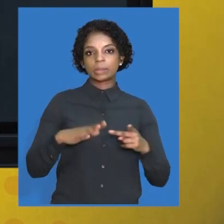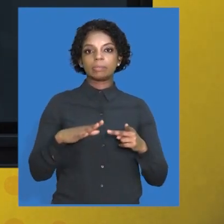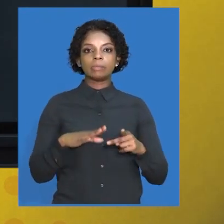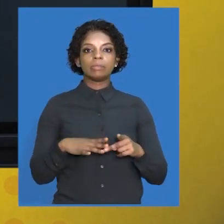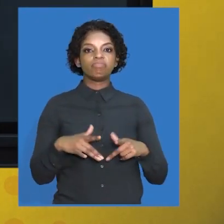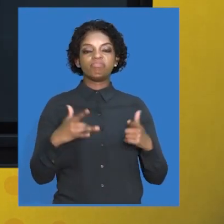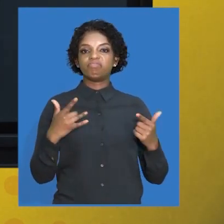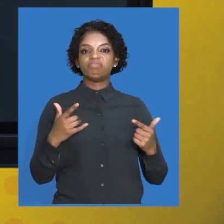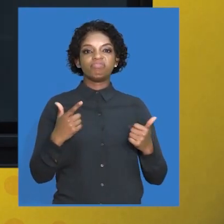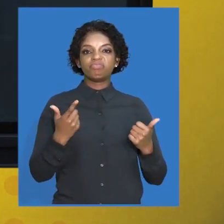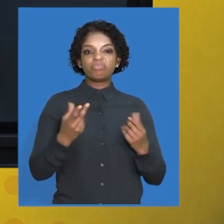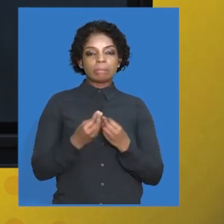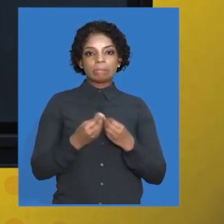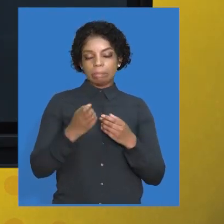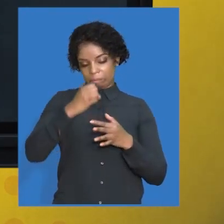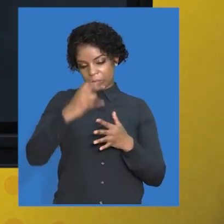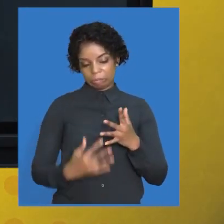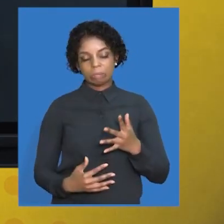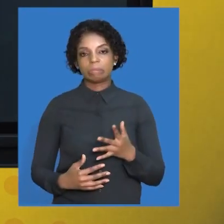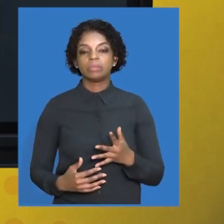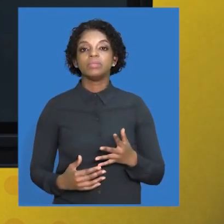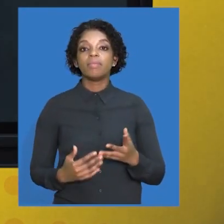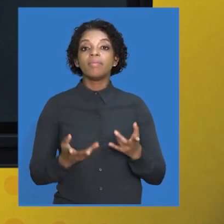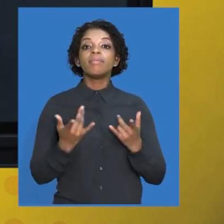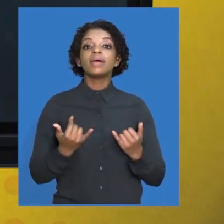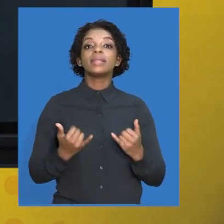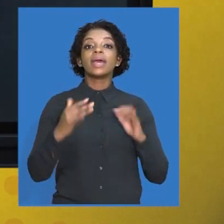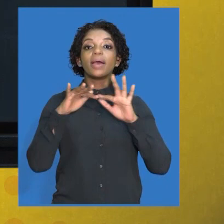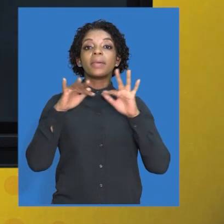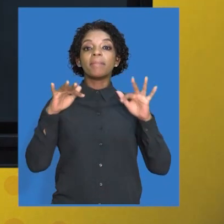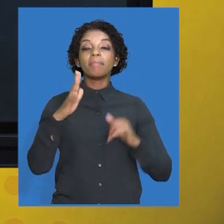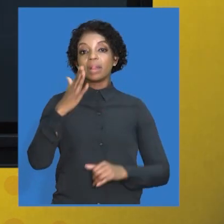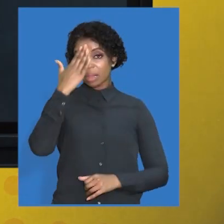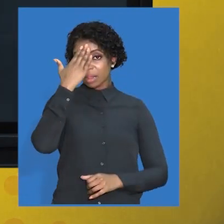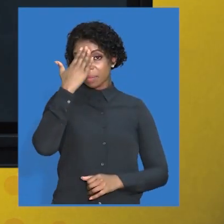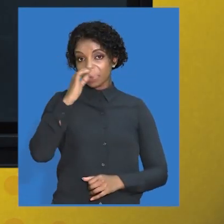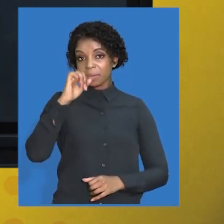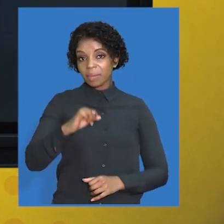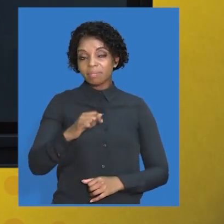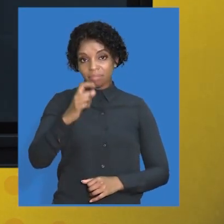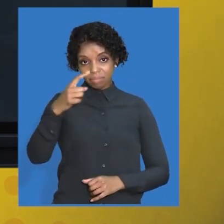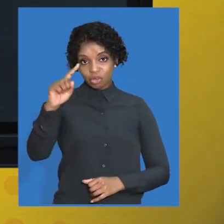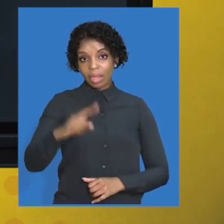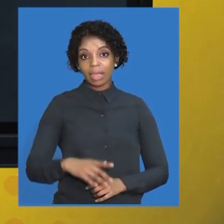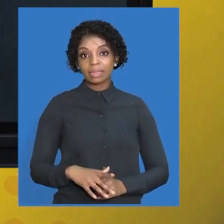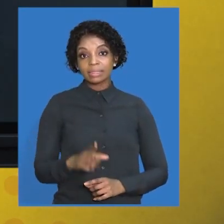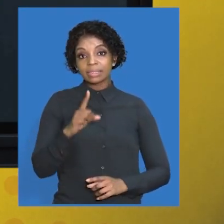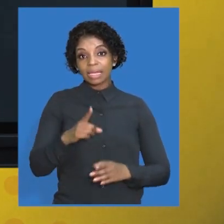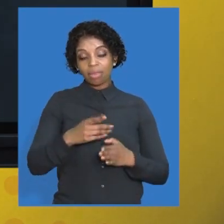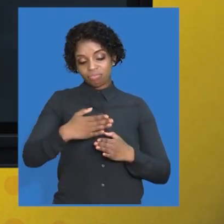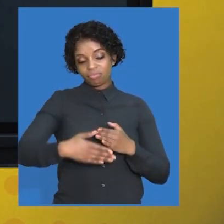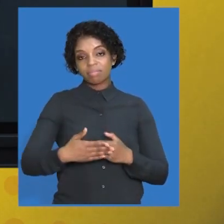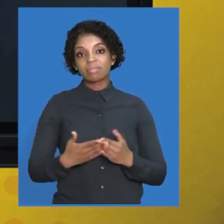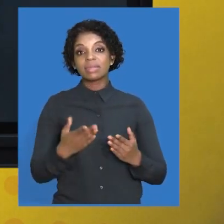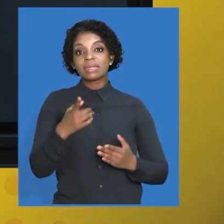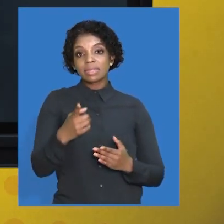have to go out for press releases there. So now people will know that, right, these results have been audited, they are true, and I can